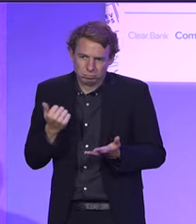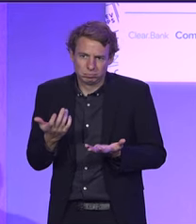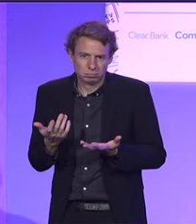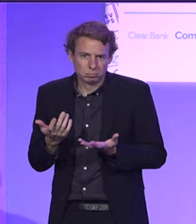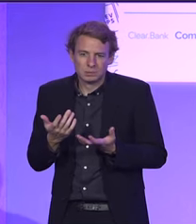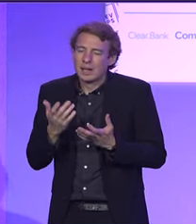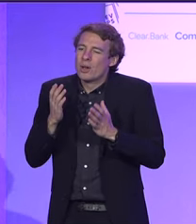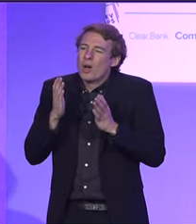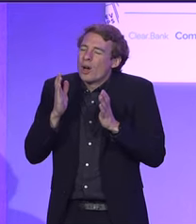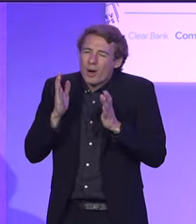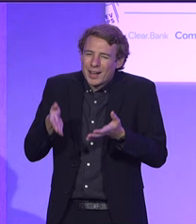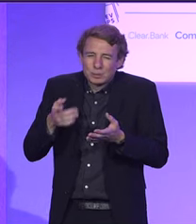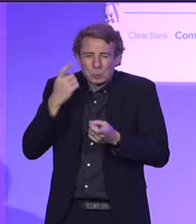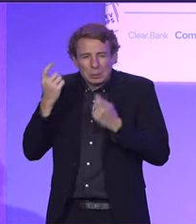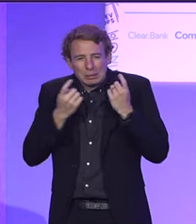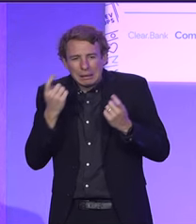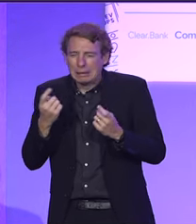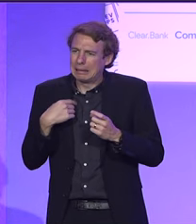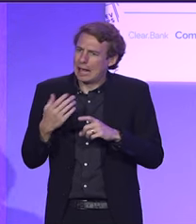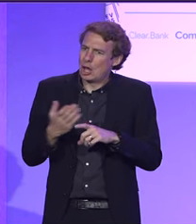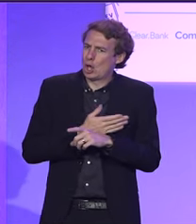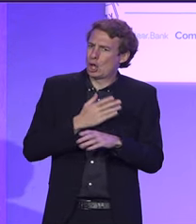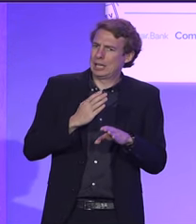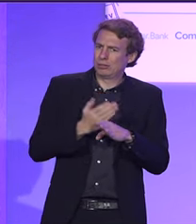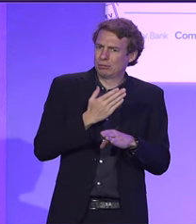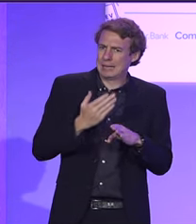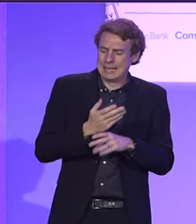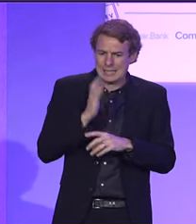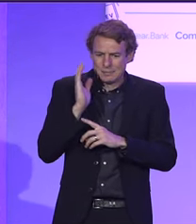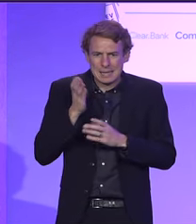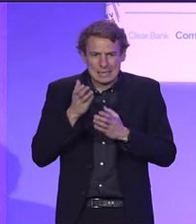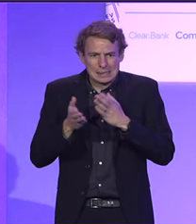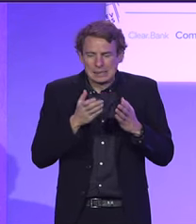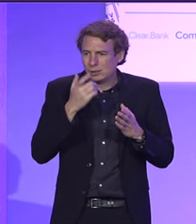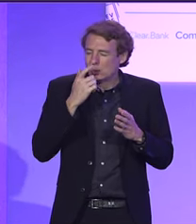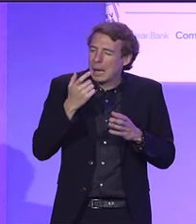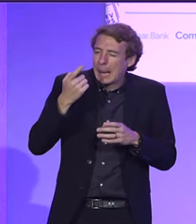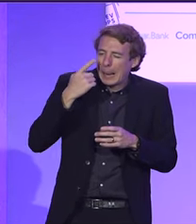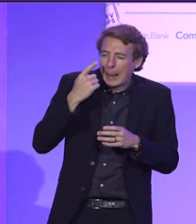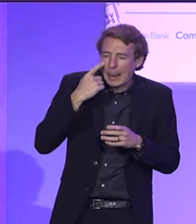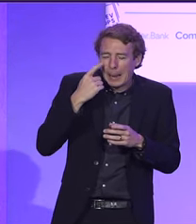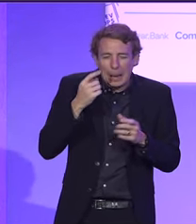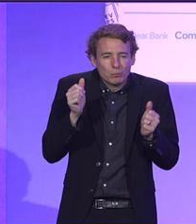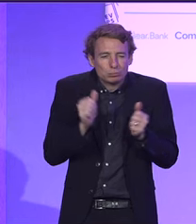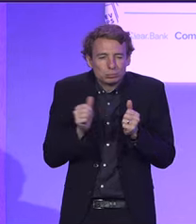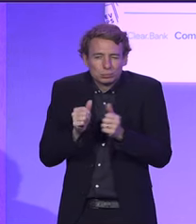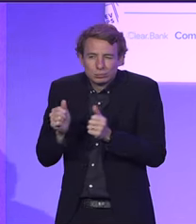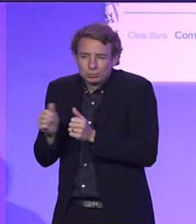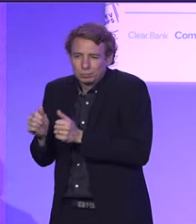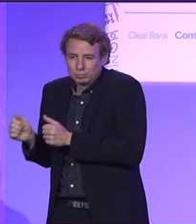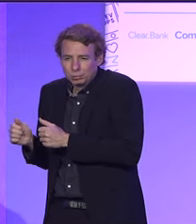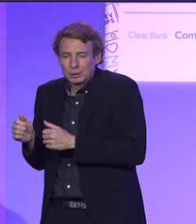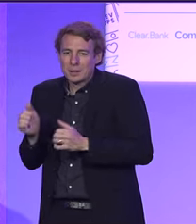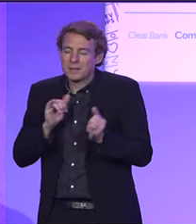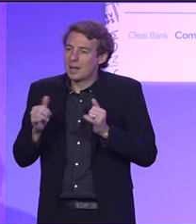only have to think about these early on in your speaking career. Constantly, you know, you can try different things and maybe then take 4 quickies you did over